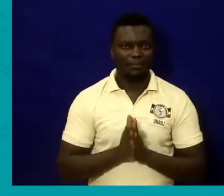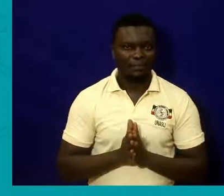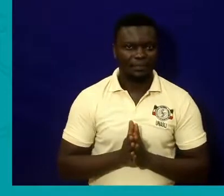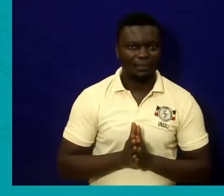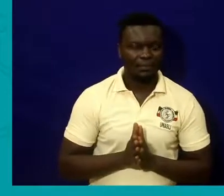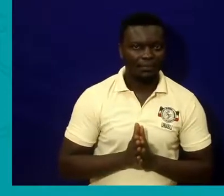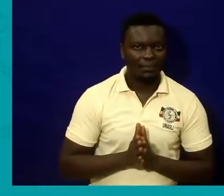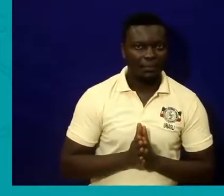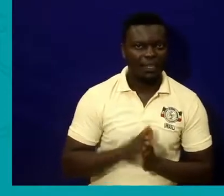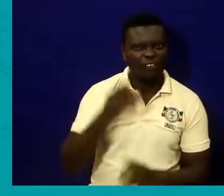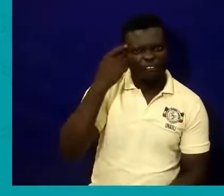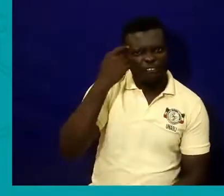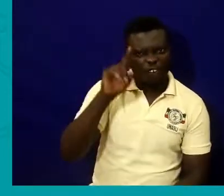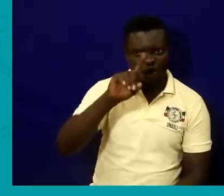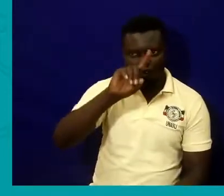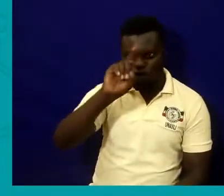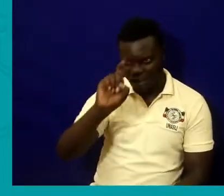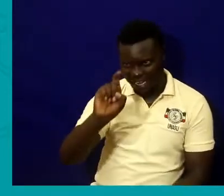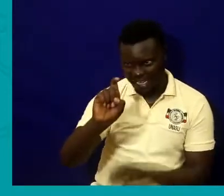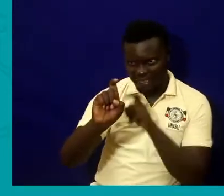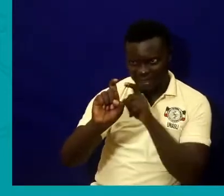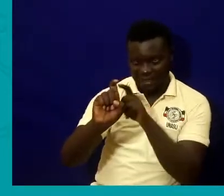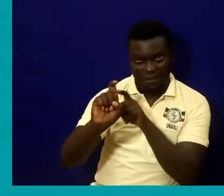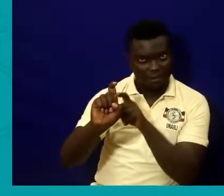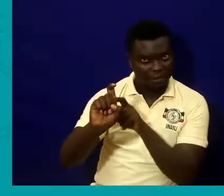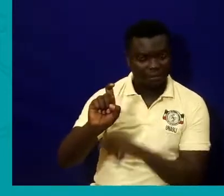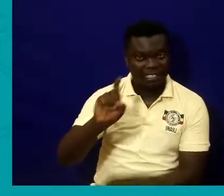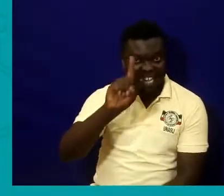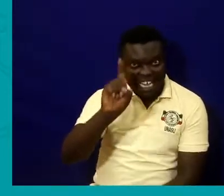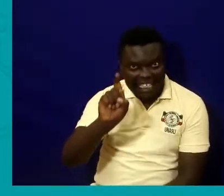So, for X,